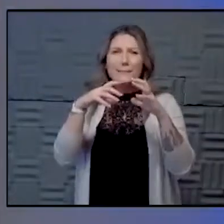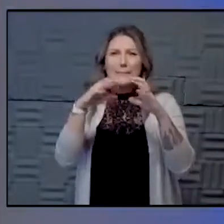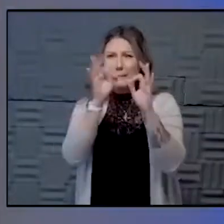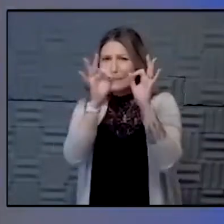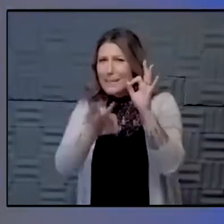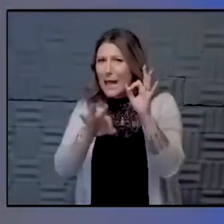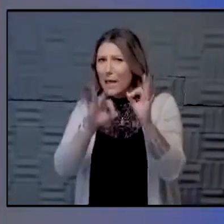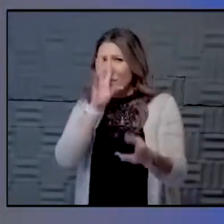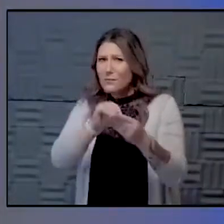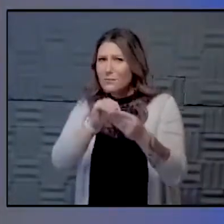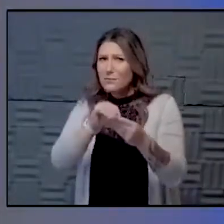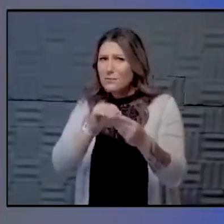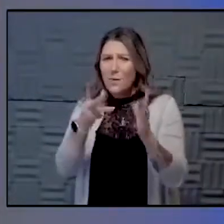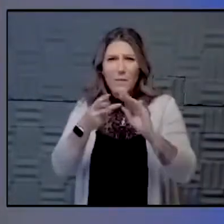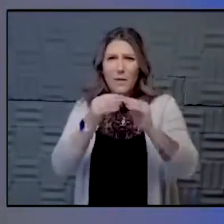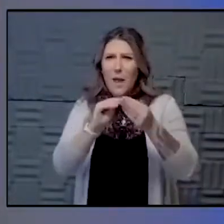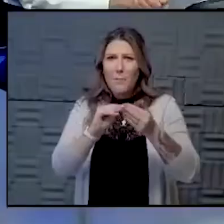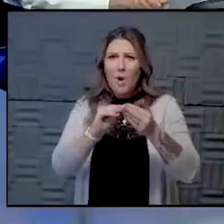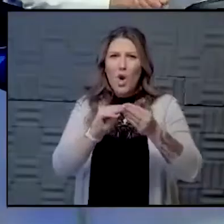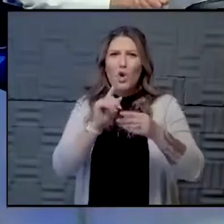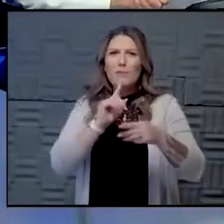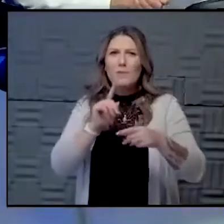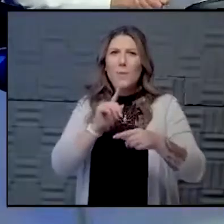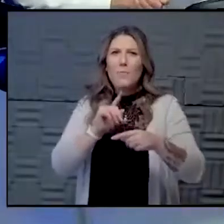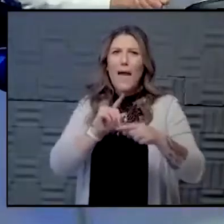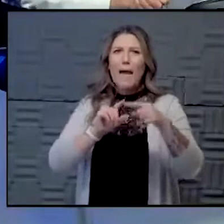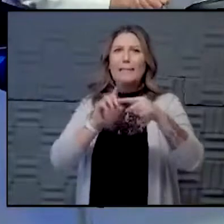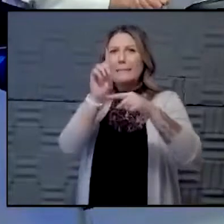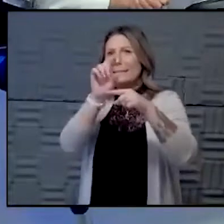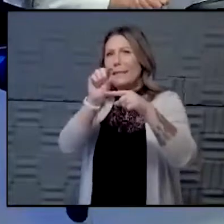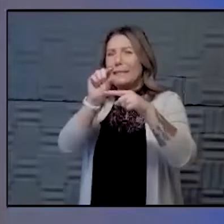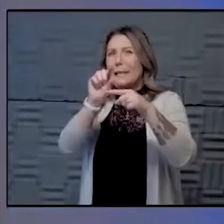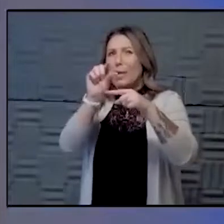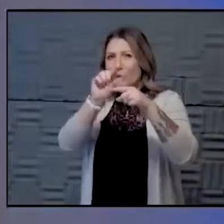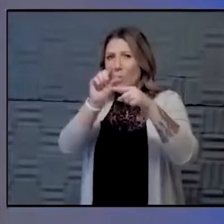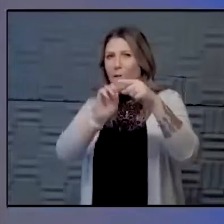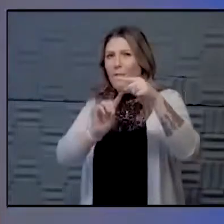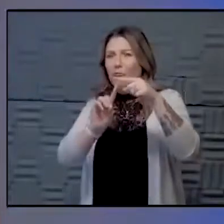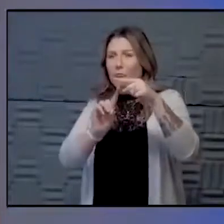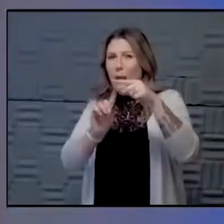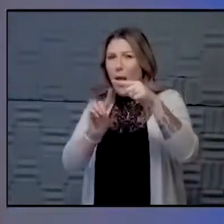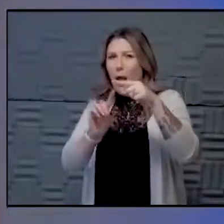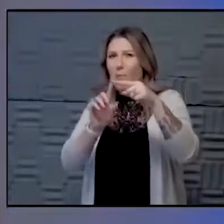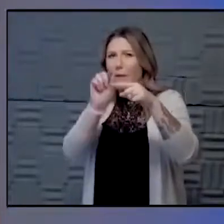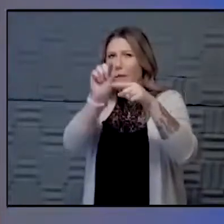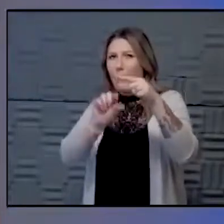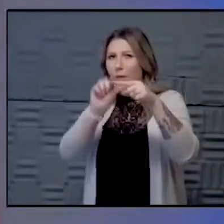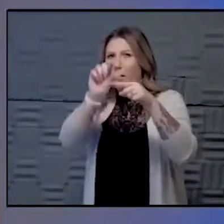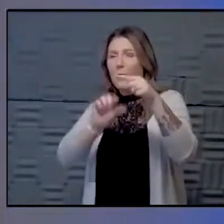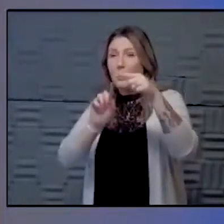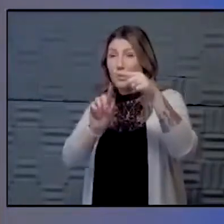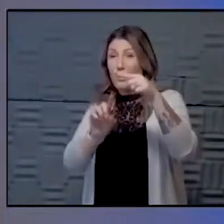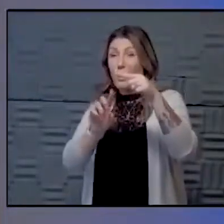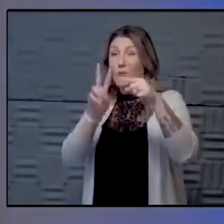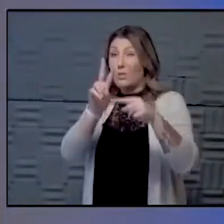number there? Just give me Some more than others. what's in the denominator now? Well, you're losing 2 million per minute, so there's many, many more than